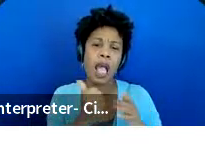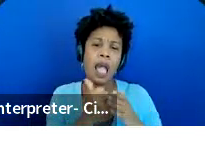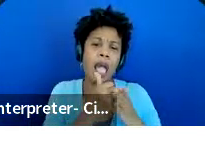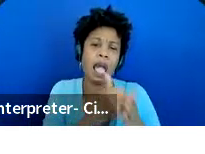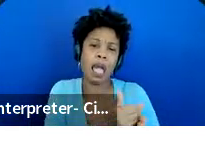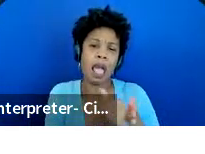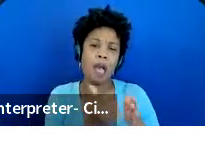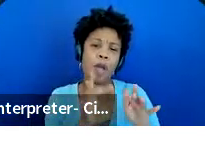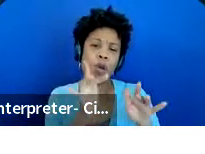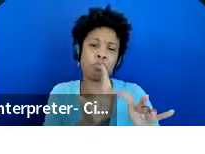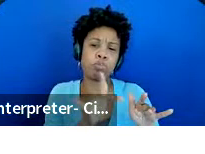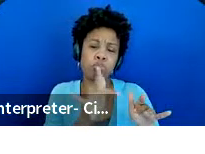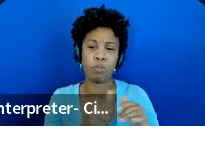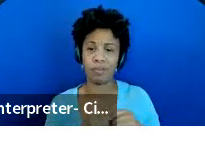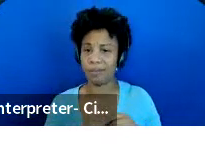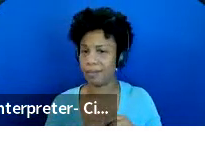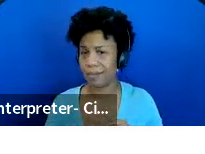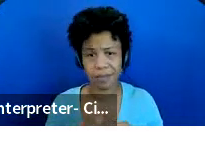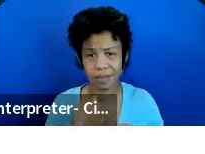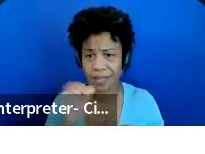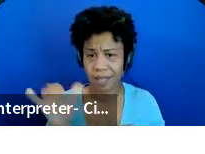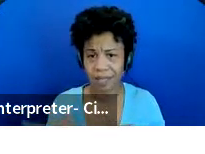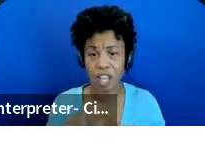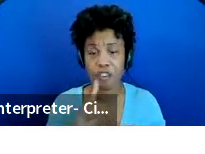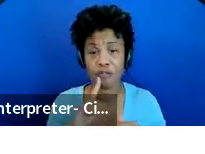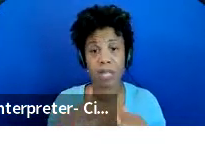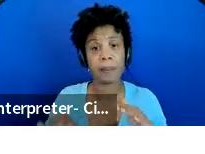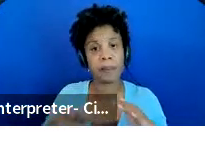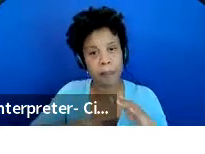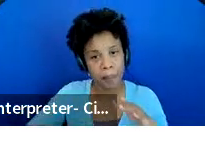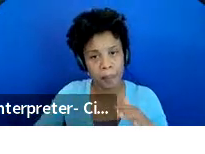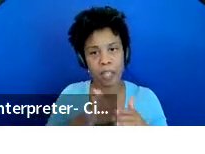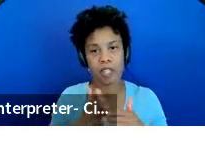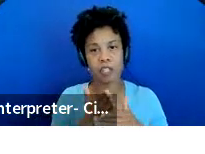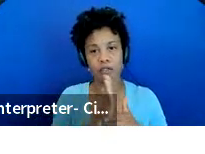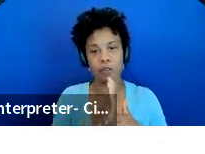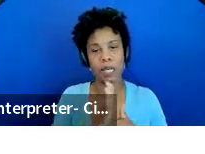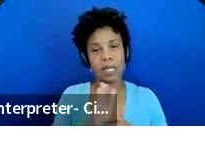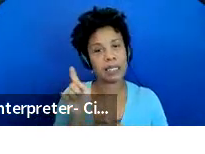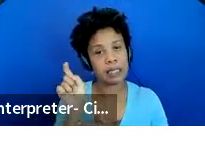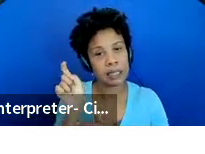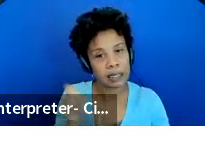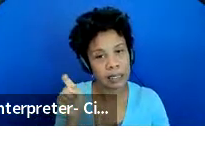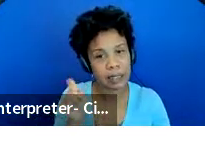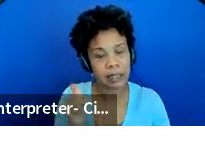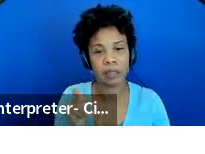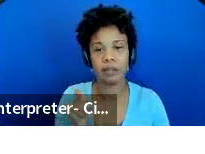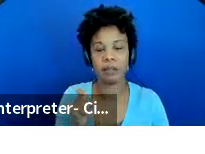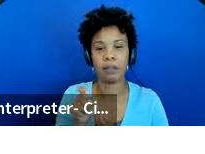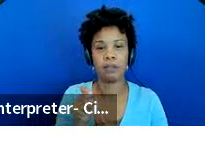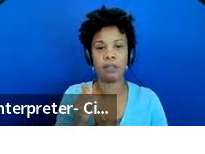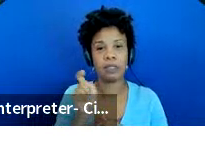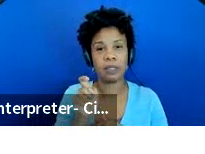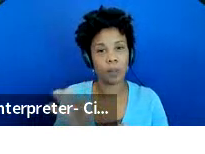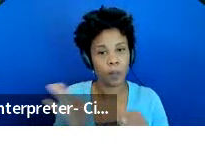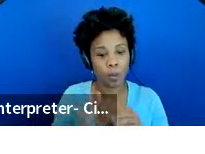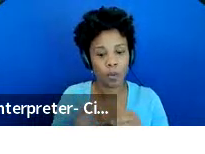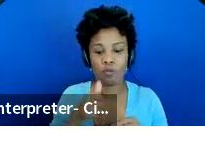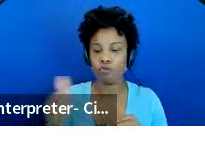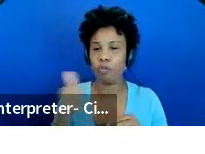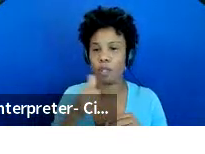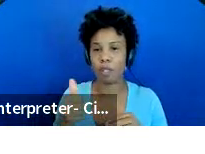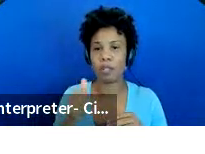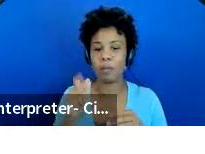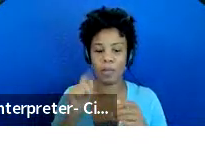that the basic need of transportation, it is a basic need. A shift in perspective is needed to ensure that this need